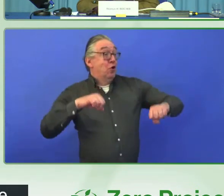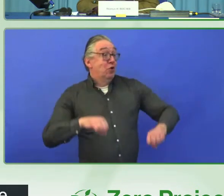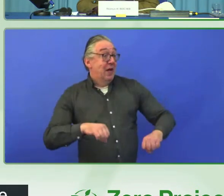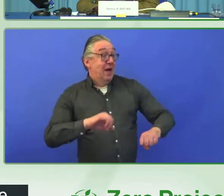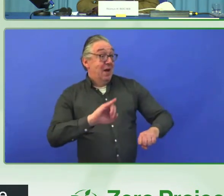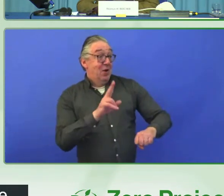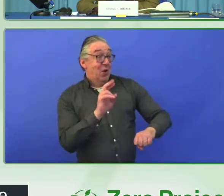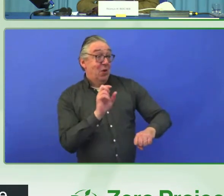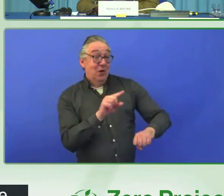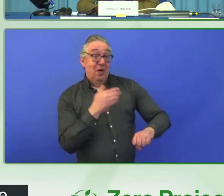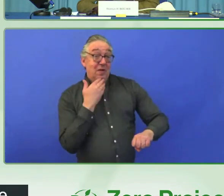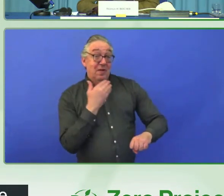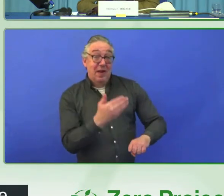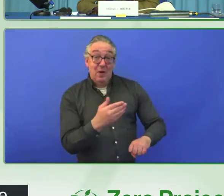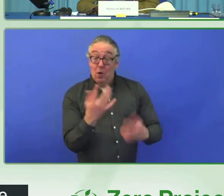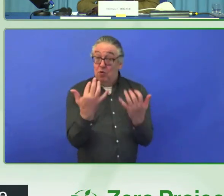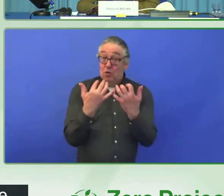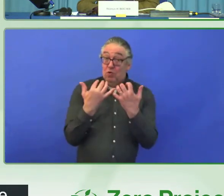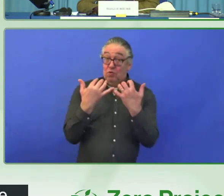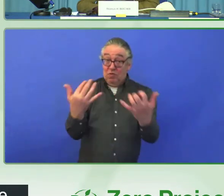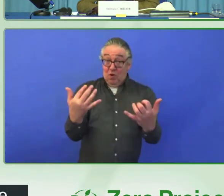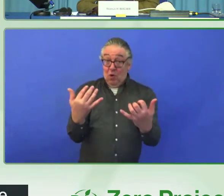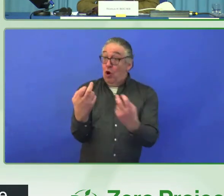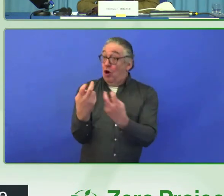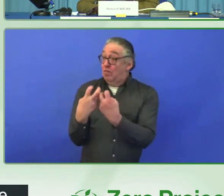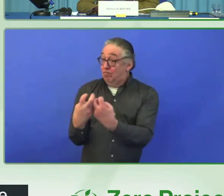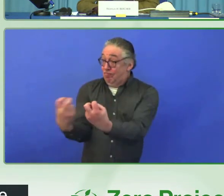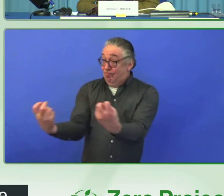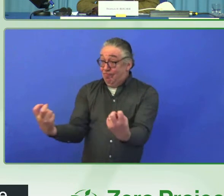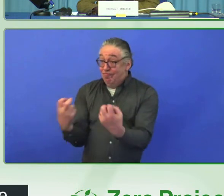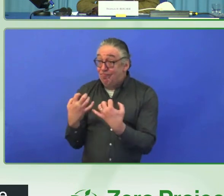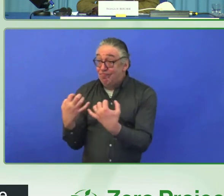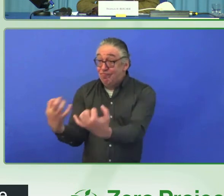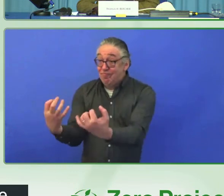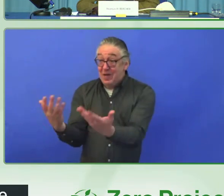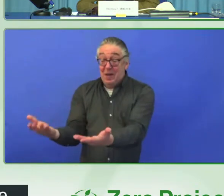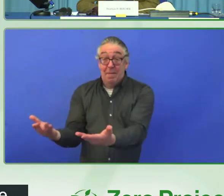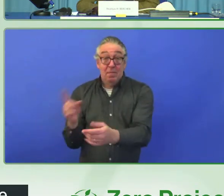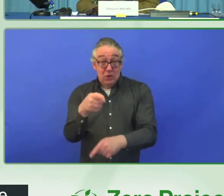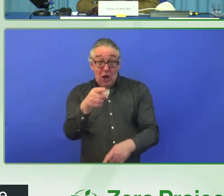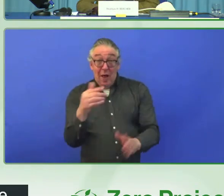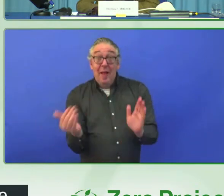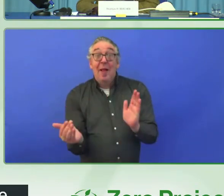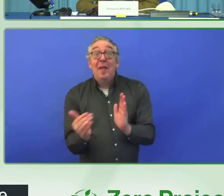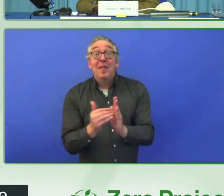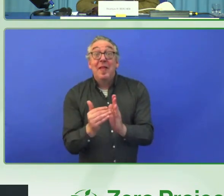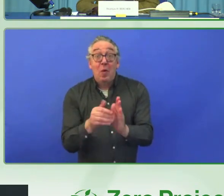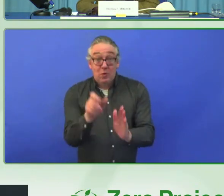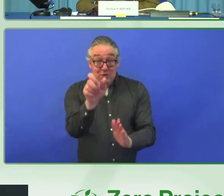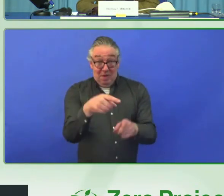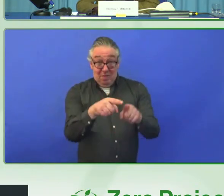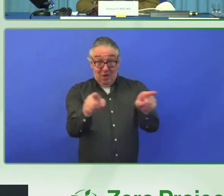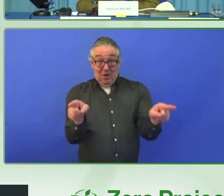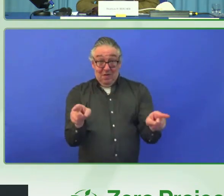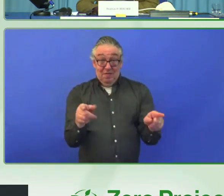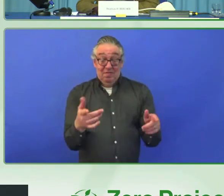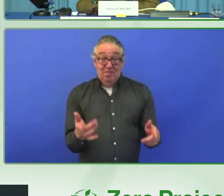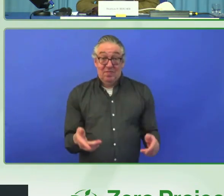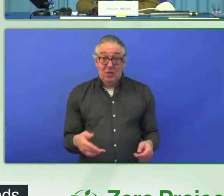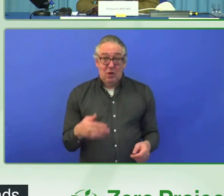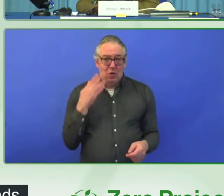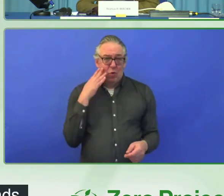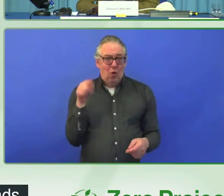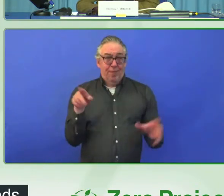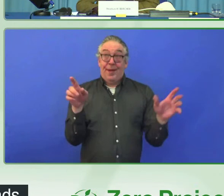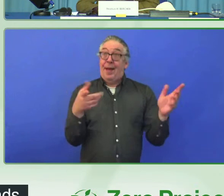this room for attending, and all of you thousands of people out there in the, I don't know whether it's called the cloud, but anyway, the